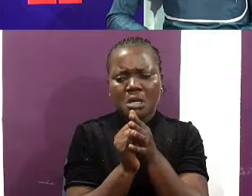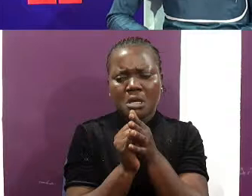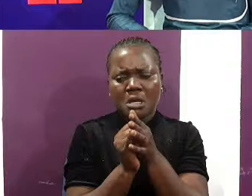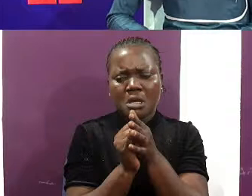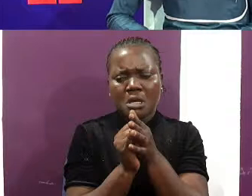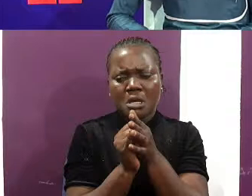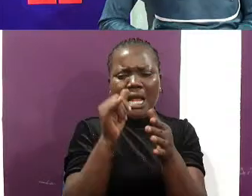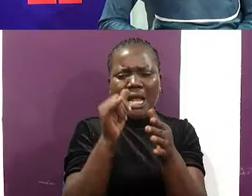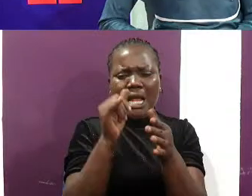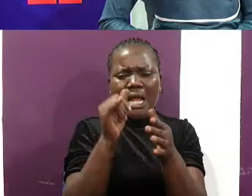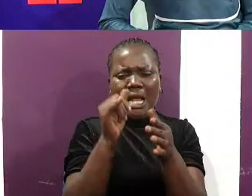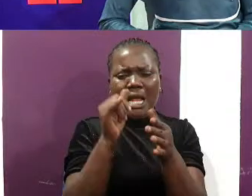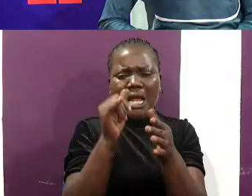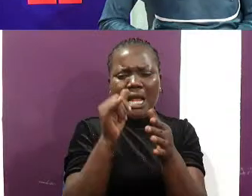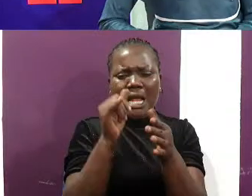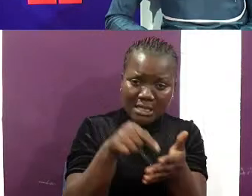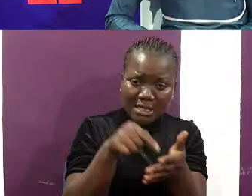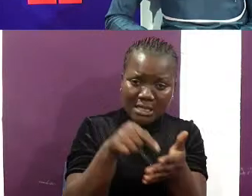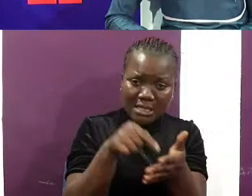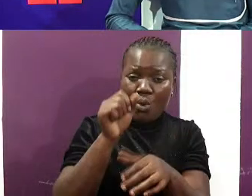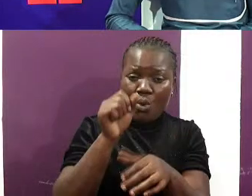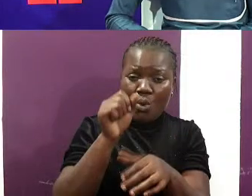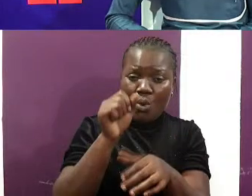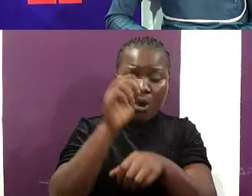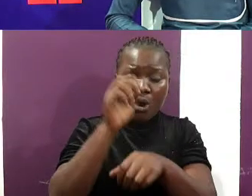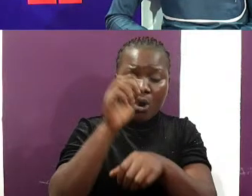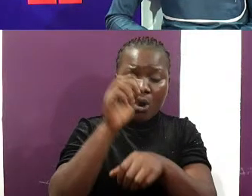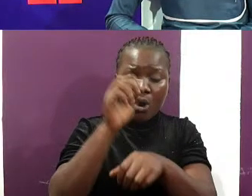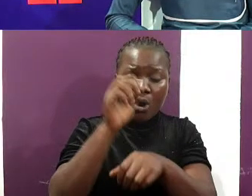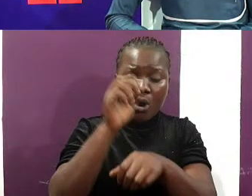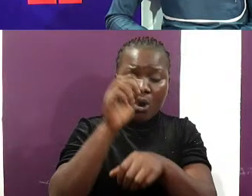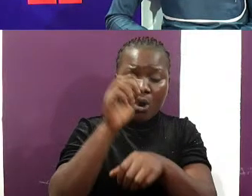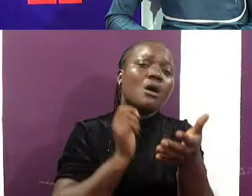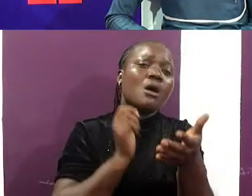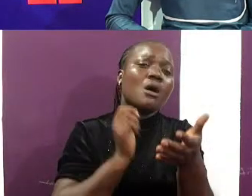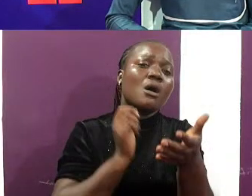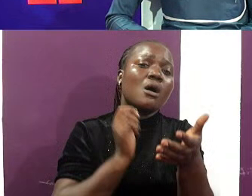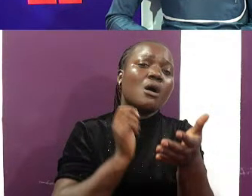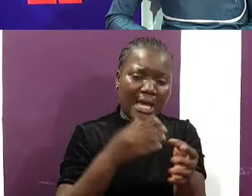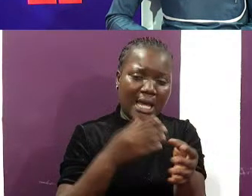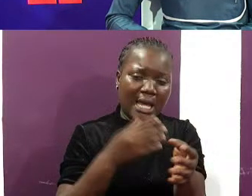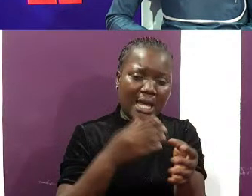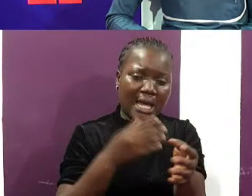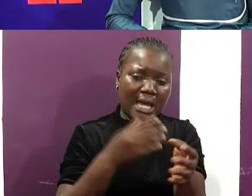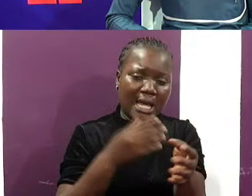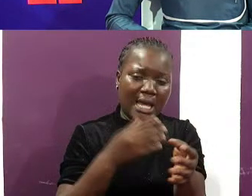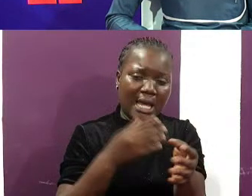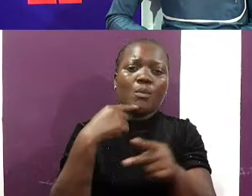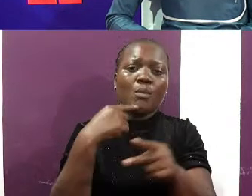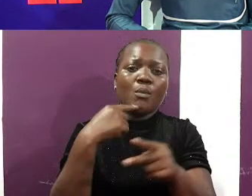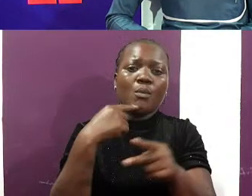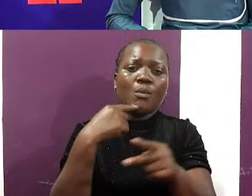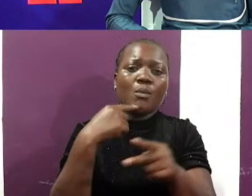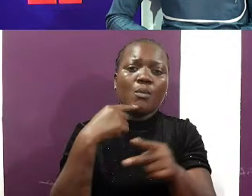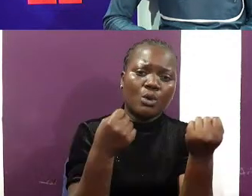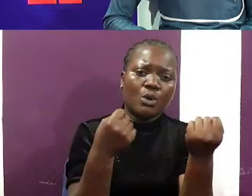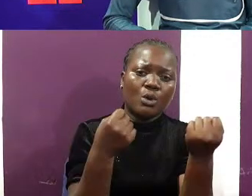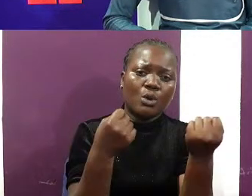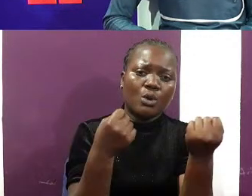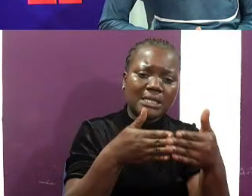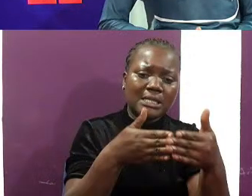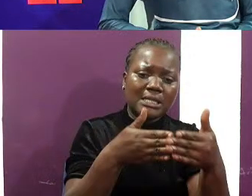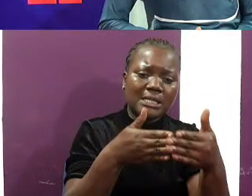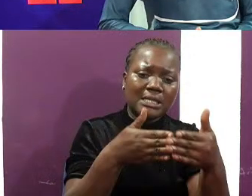no edifa any animu ewa safonim. Ye share yen adisya yedikain